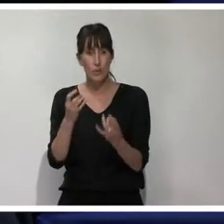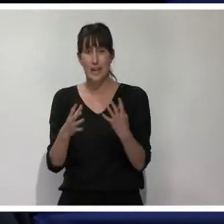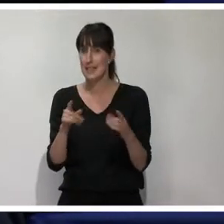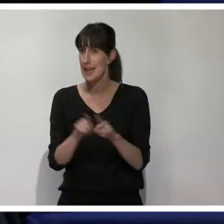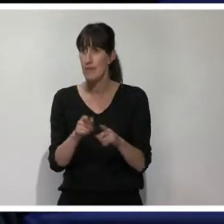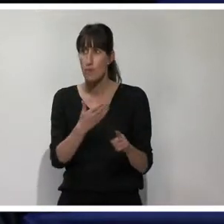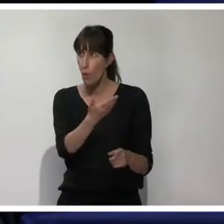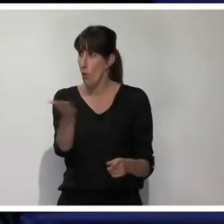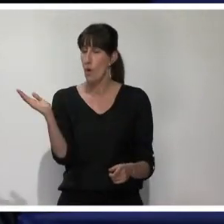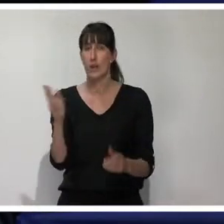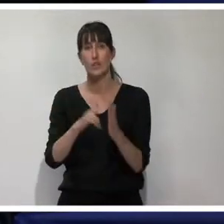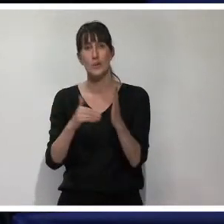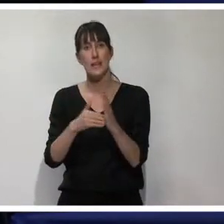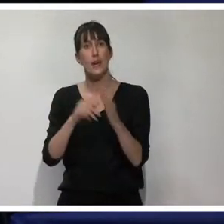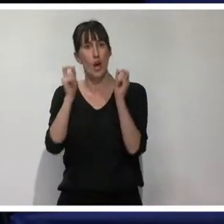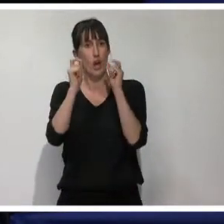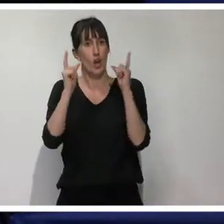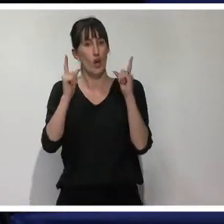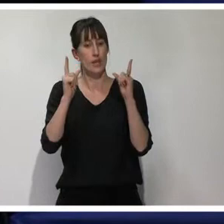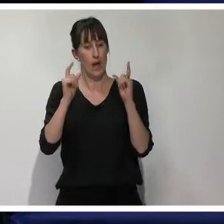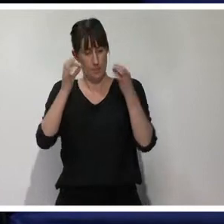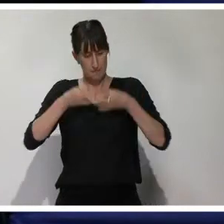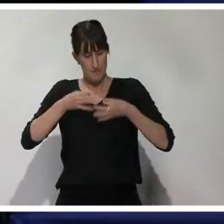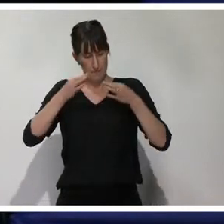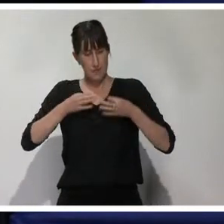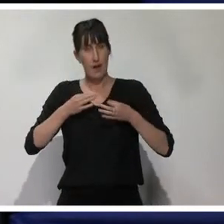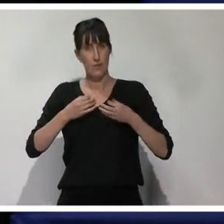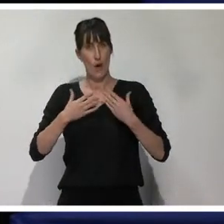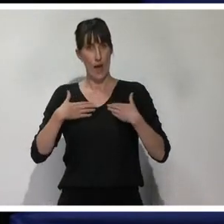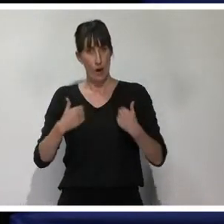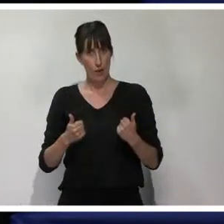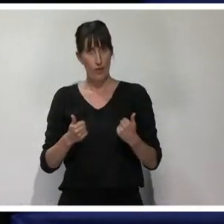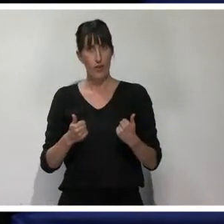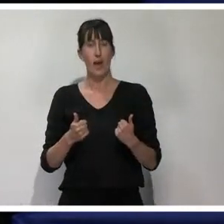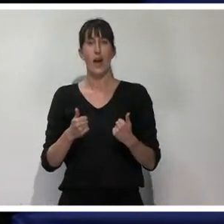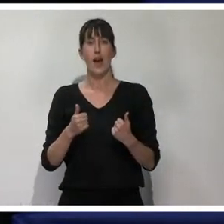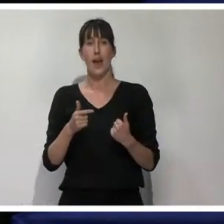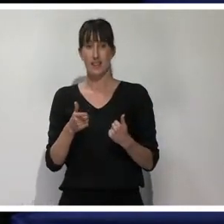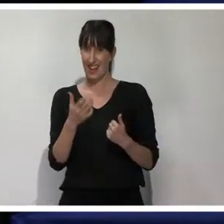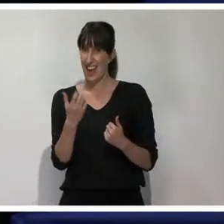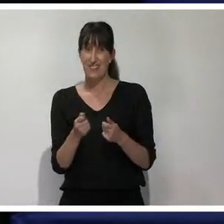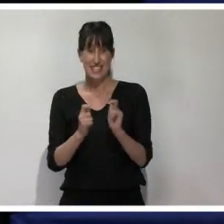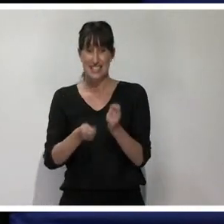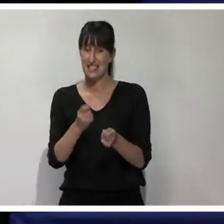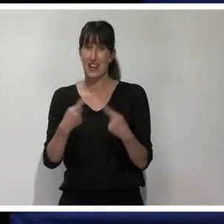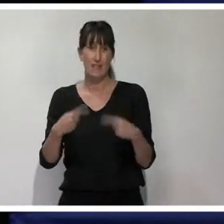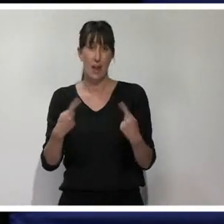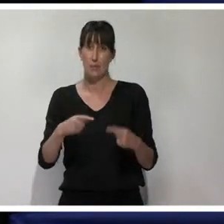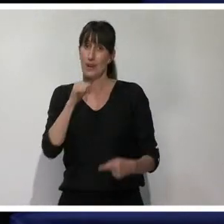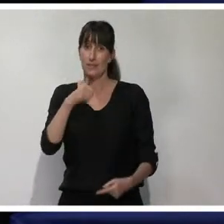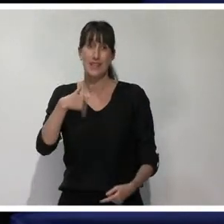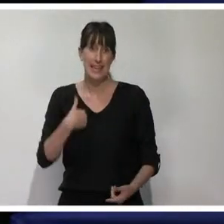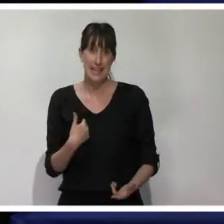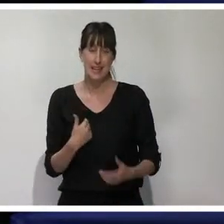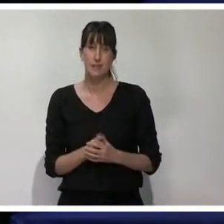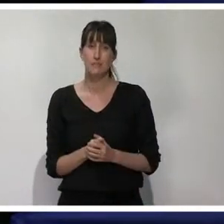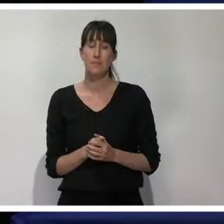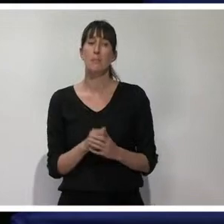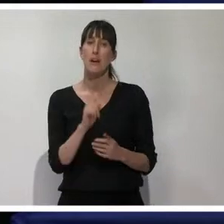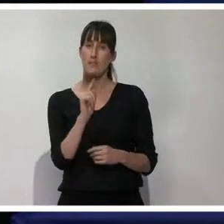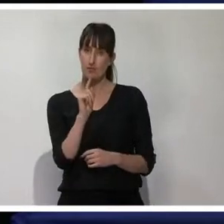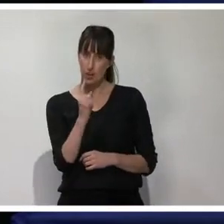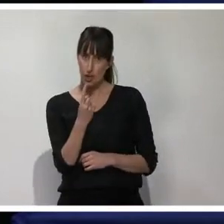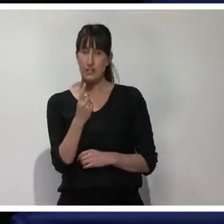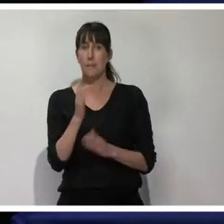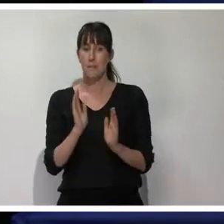gave information about testing opportunities in Rotorua. Of course, the interview happens first with the